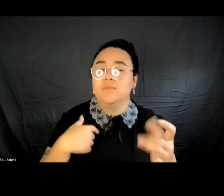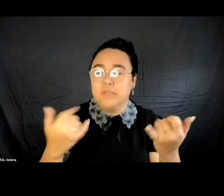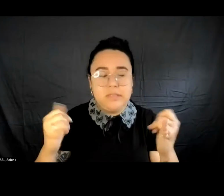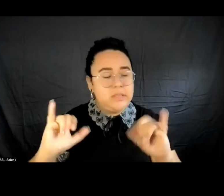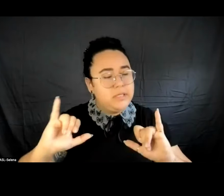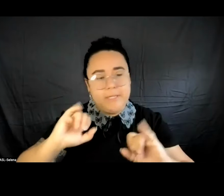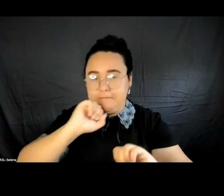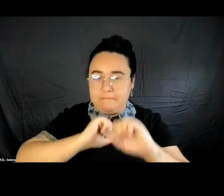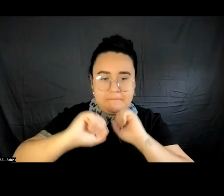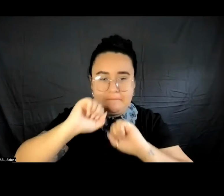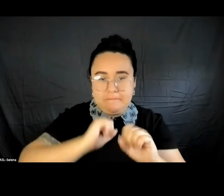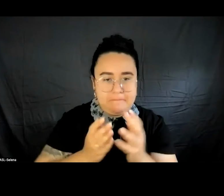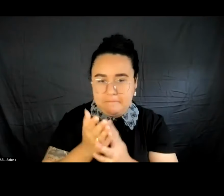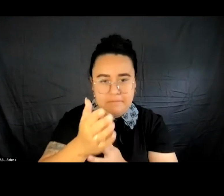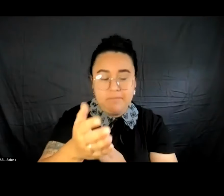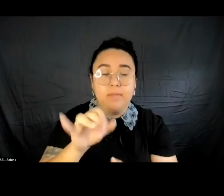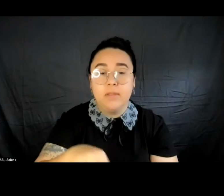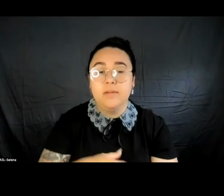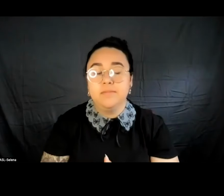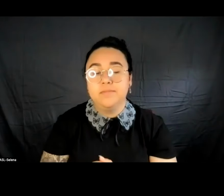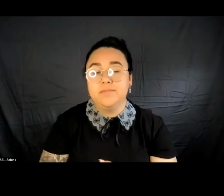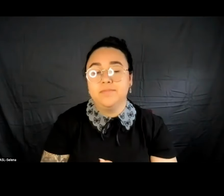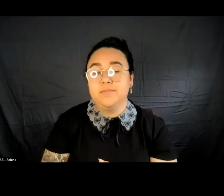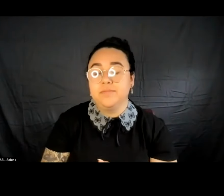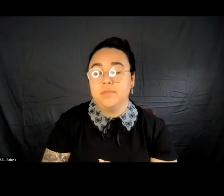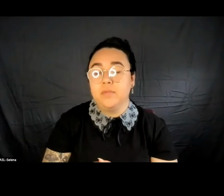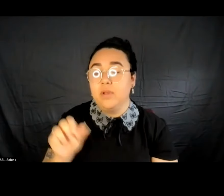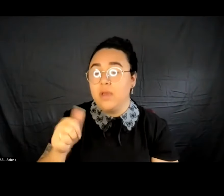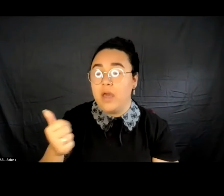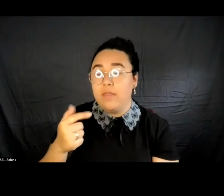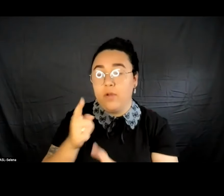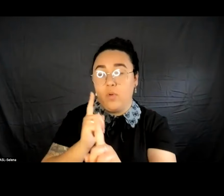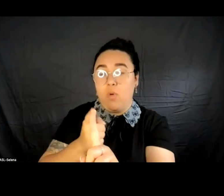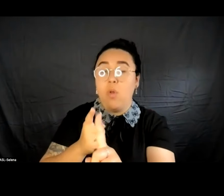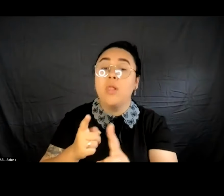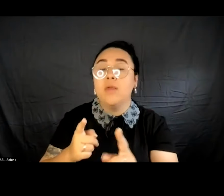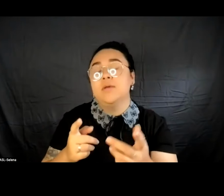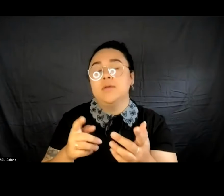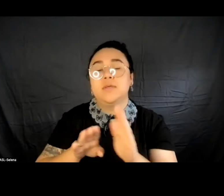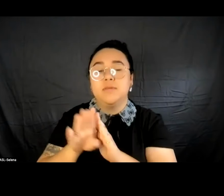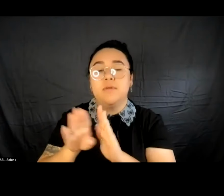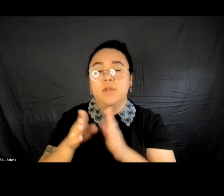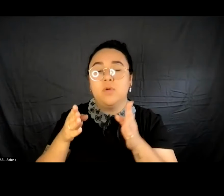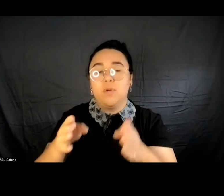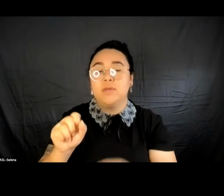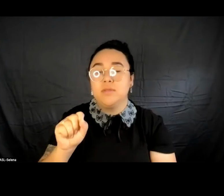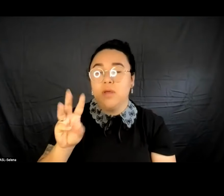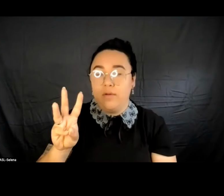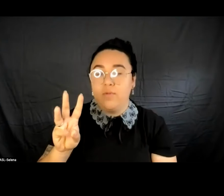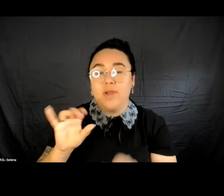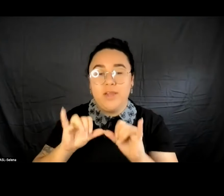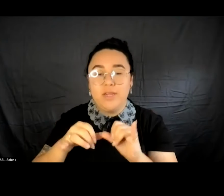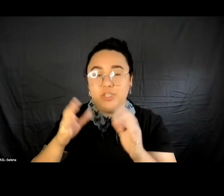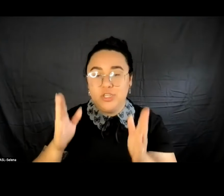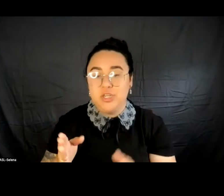goals, aside from that, is to also build it in such a way that software engineers can